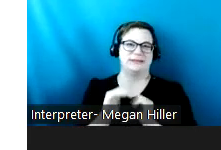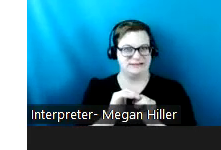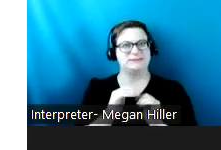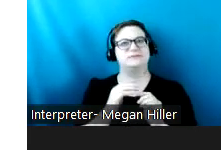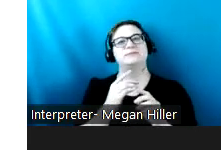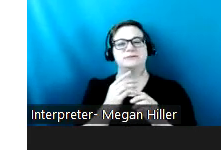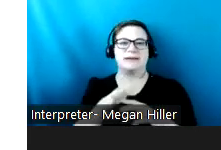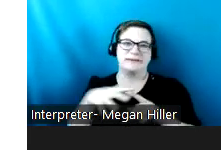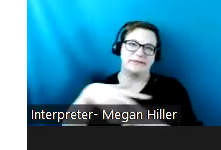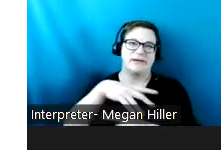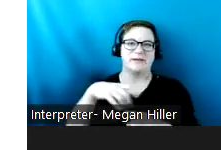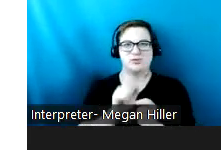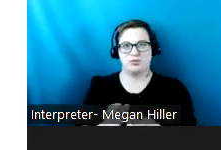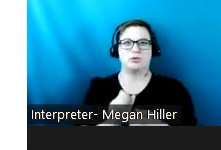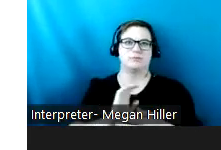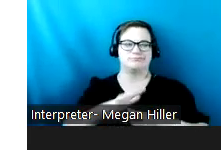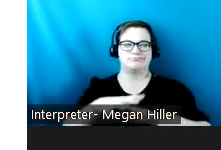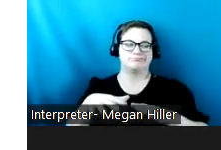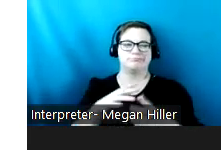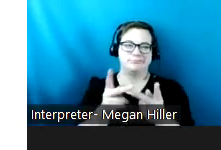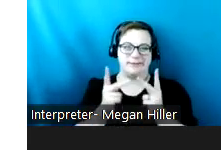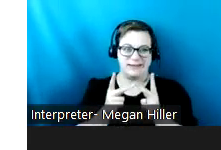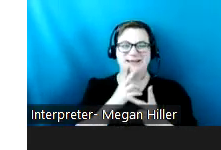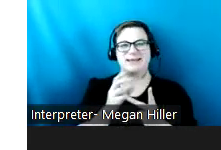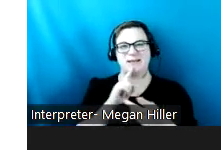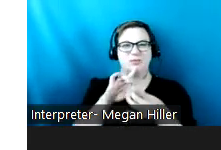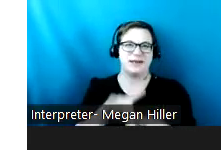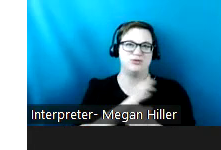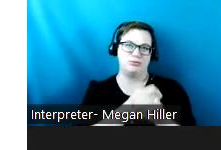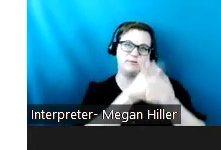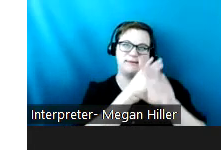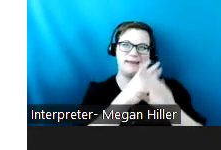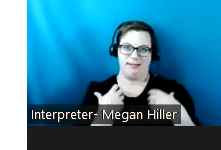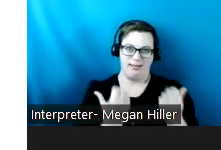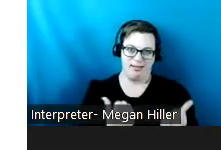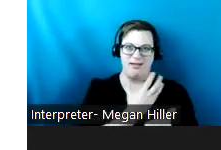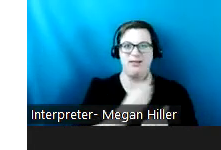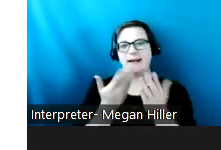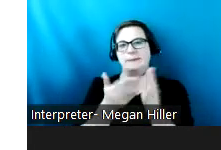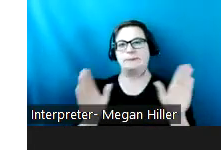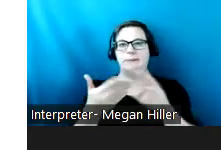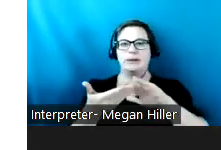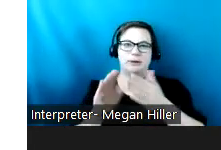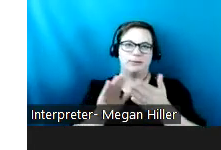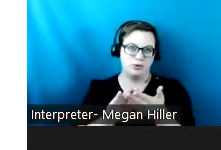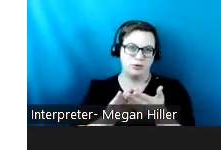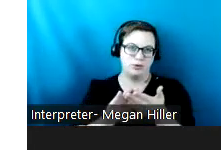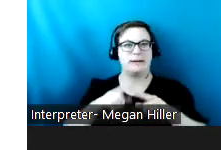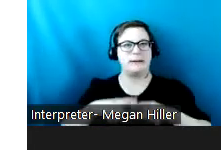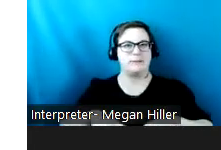setting. This is where regulations regarding telehealth and public community-based settings